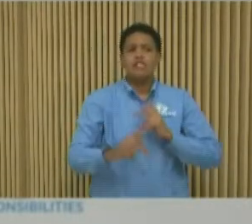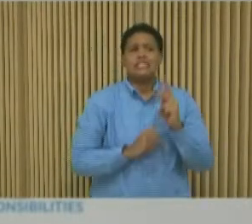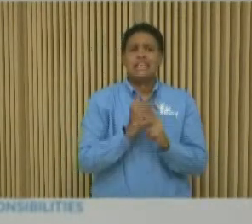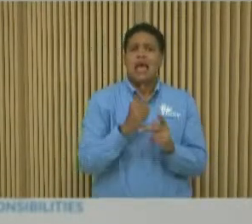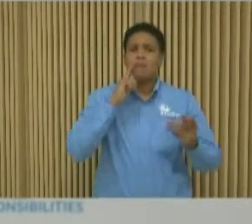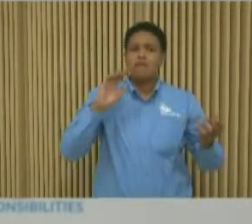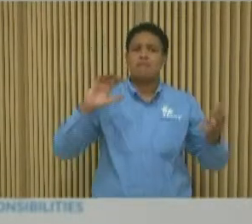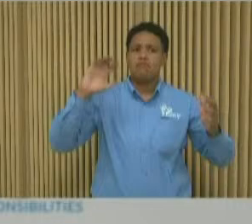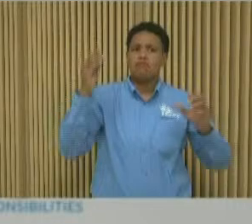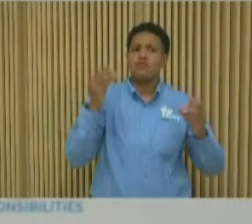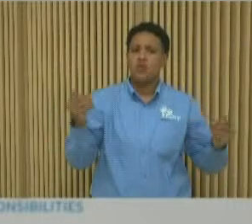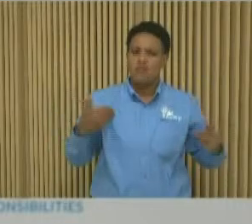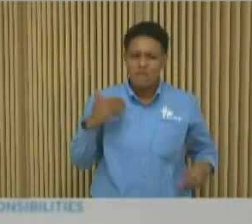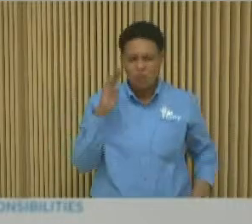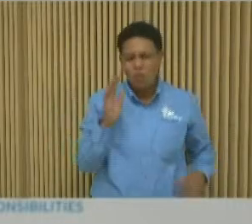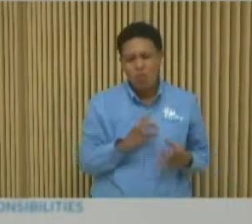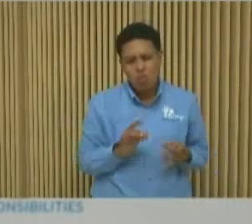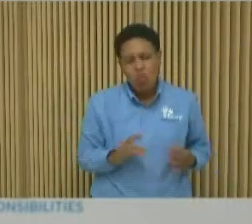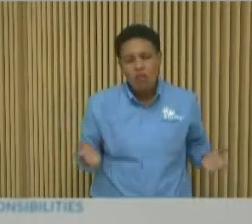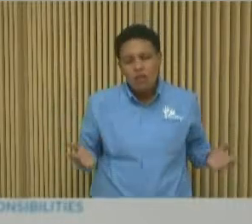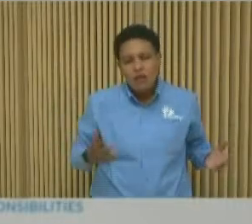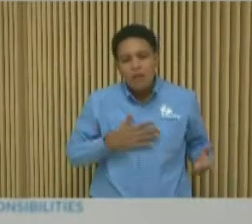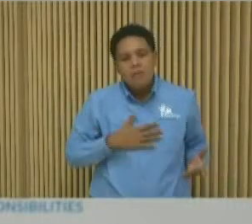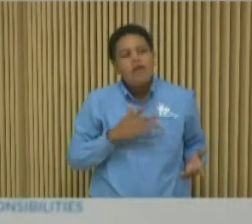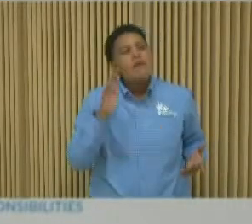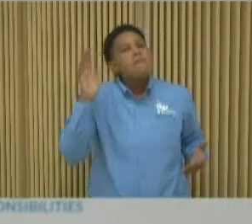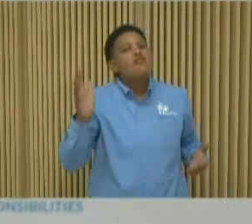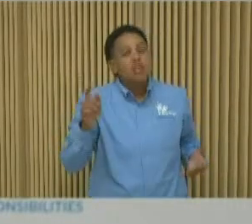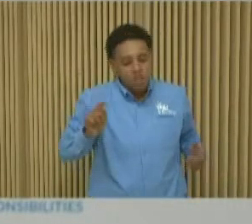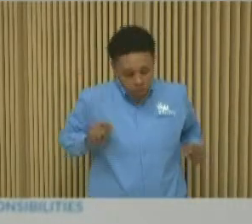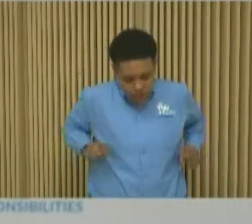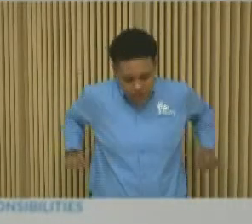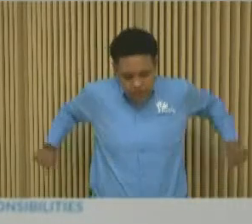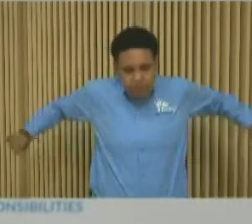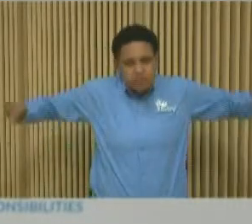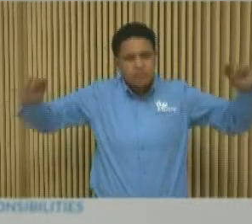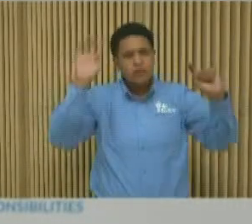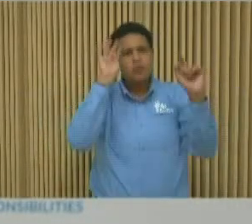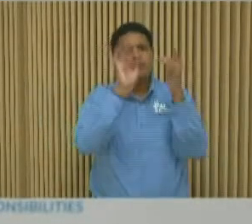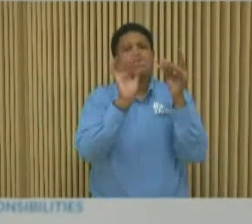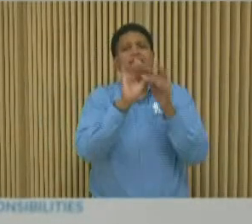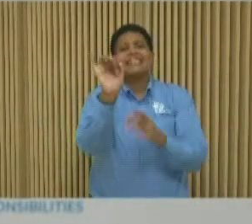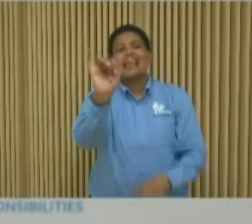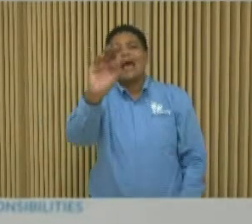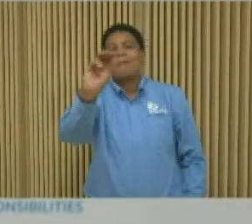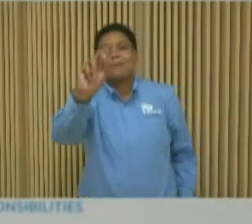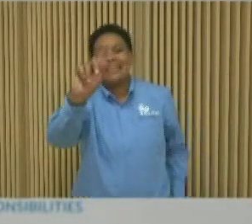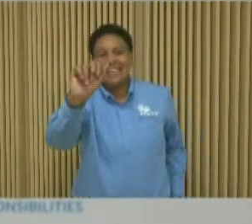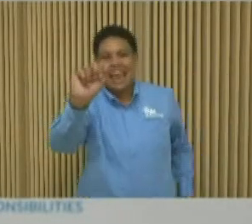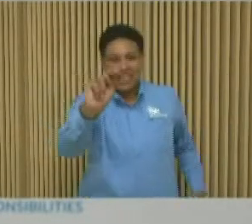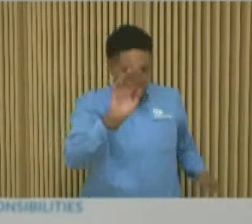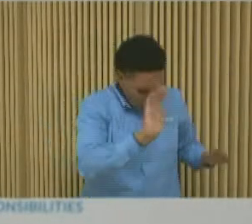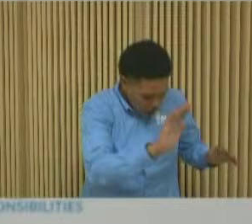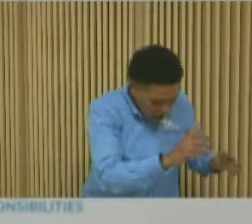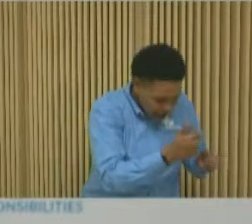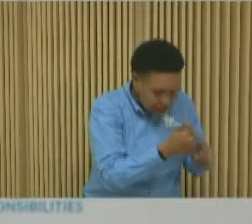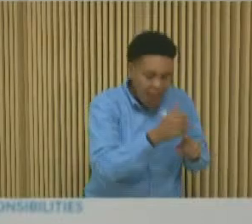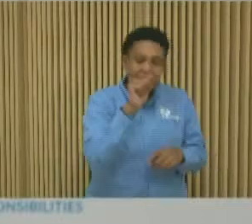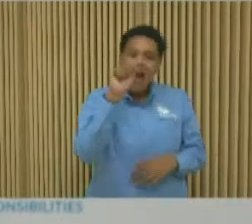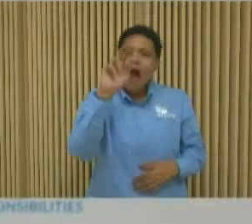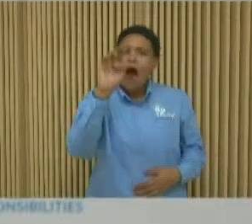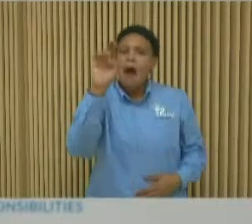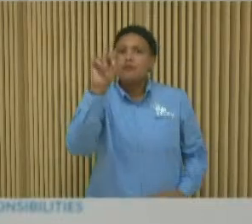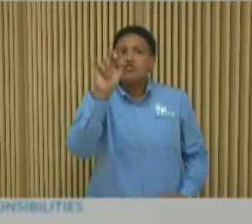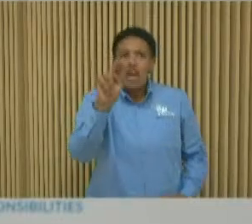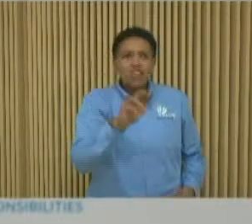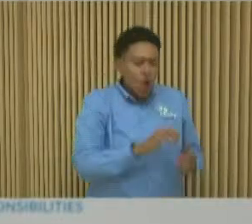of dispute resolution. My fellow presenters will be dealing with things like mediation, arbitration,